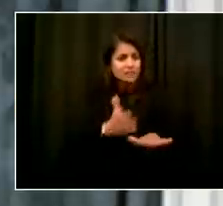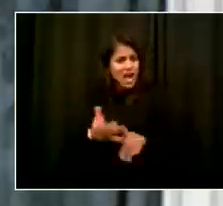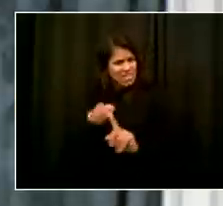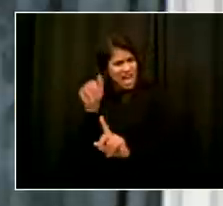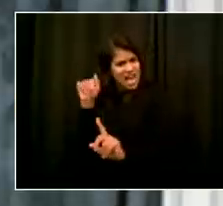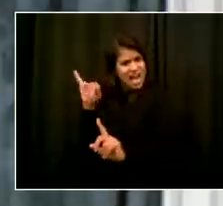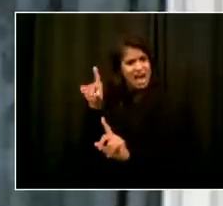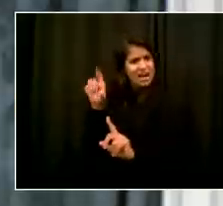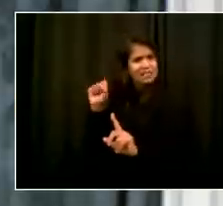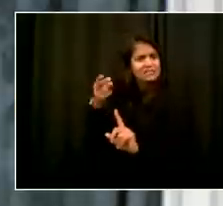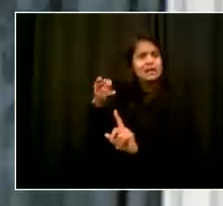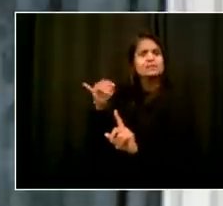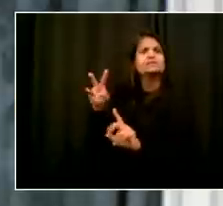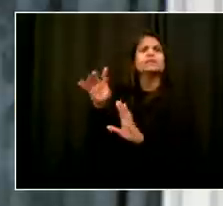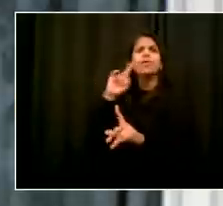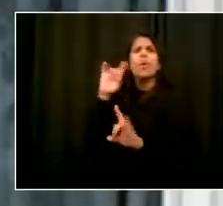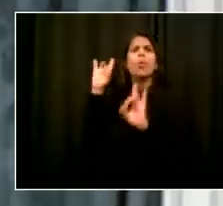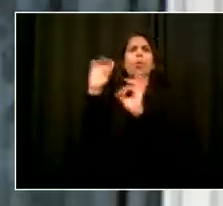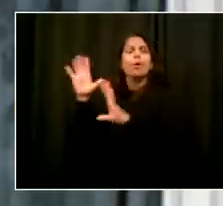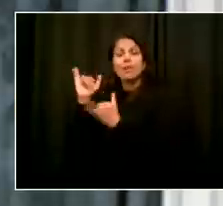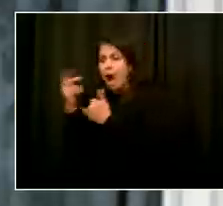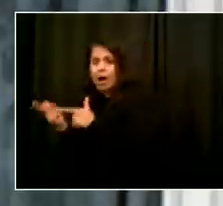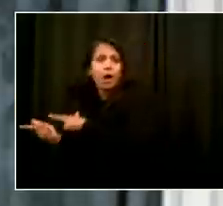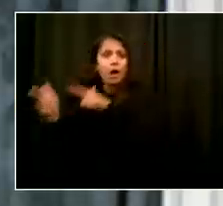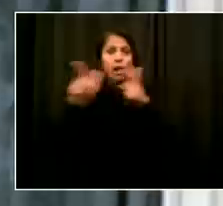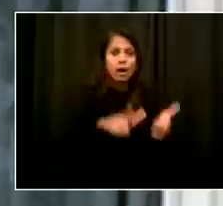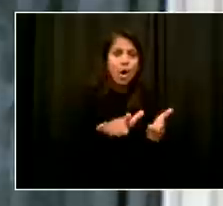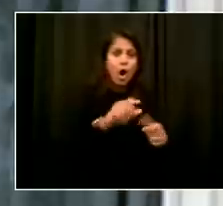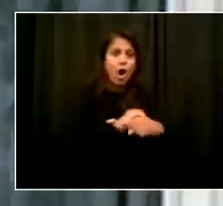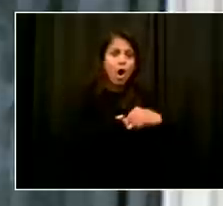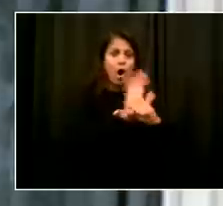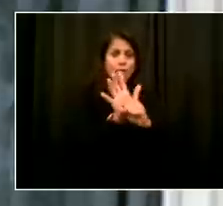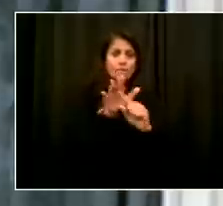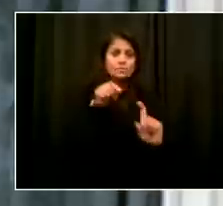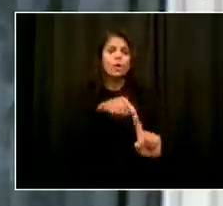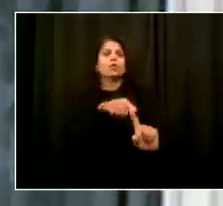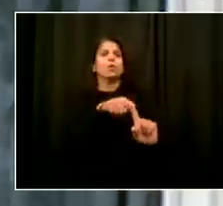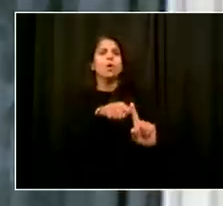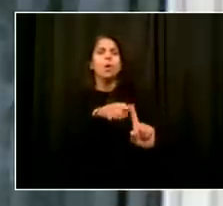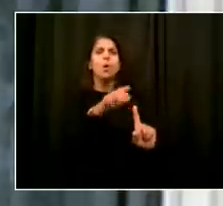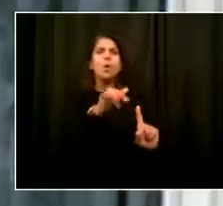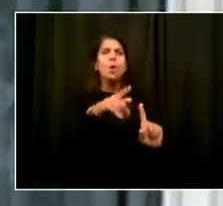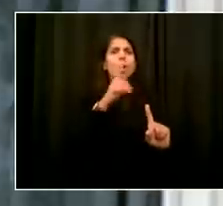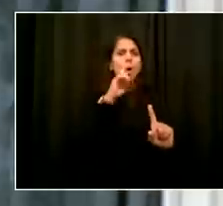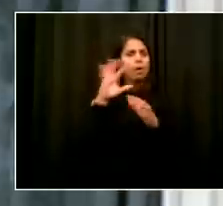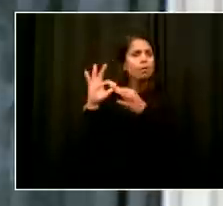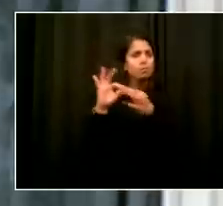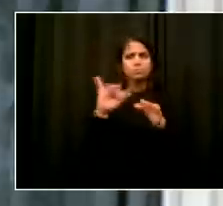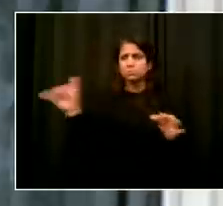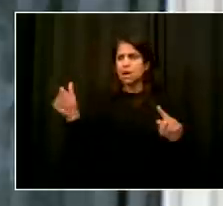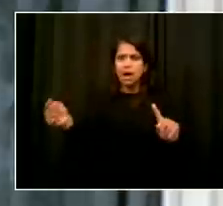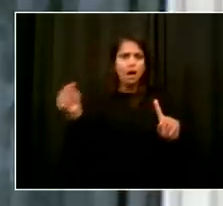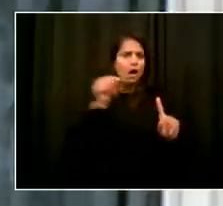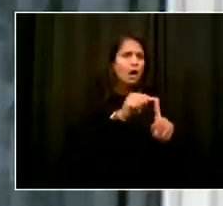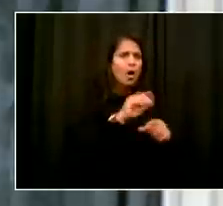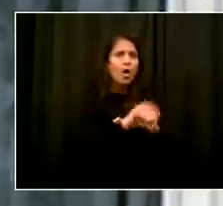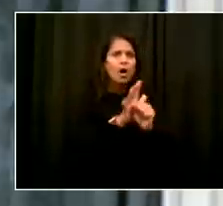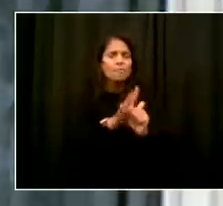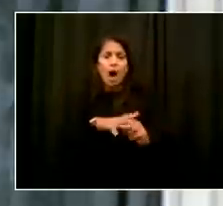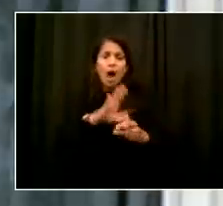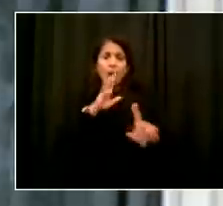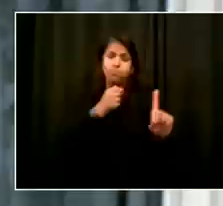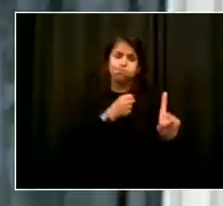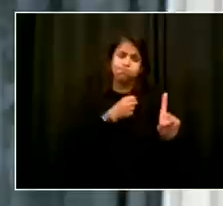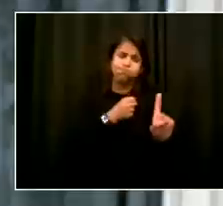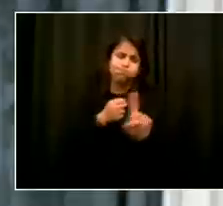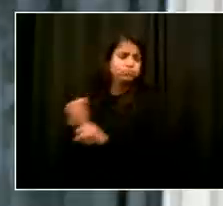the commissioner's notice that I'm issuing today is just one step. We need you to carry the message forward to help